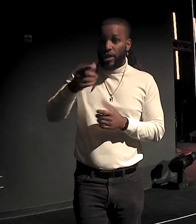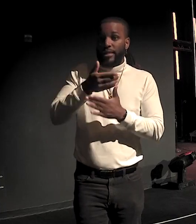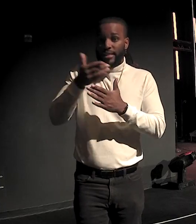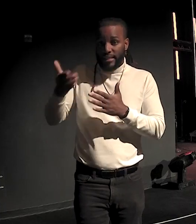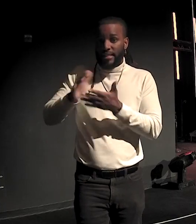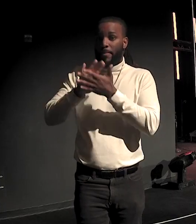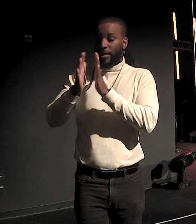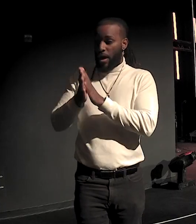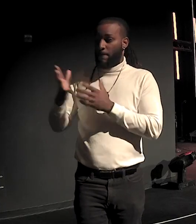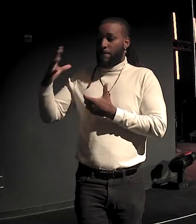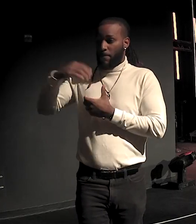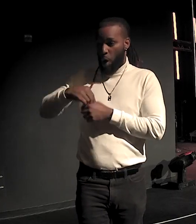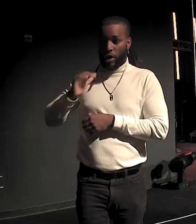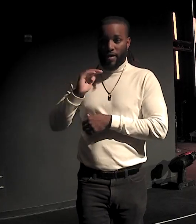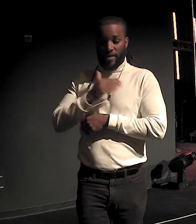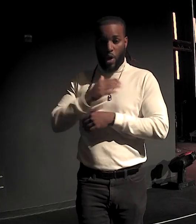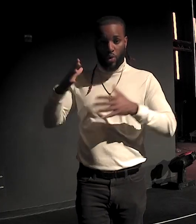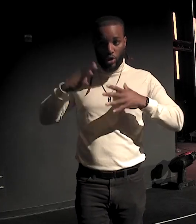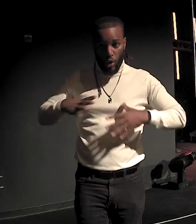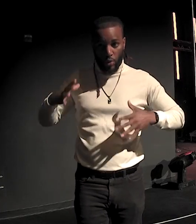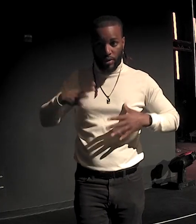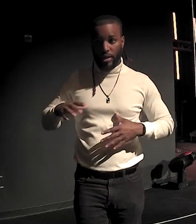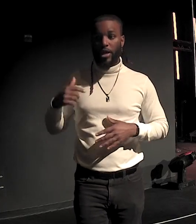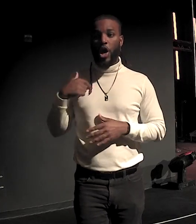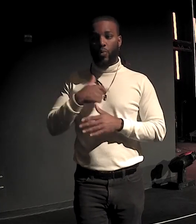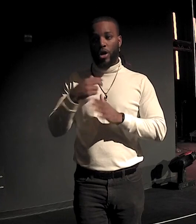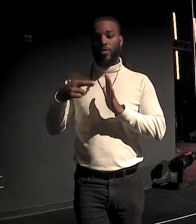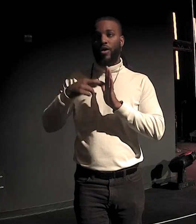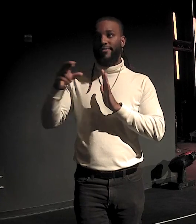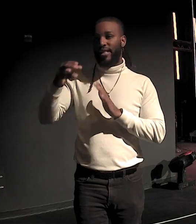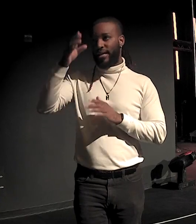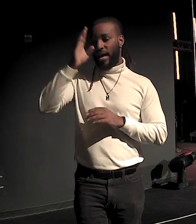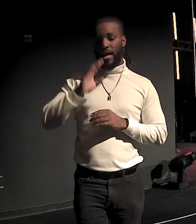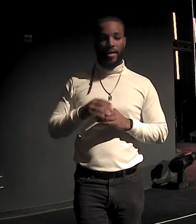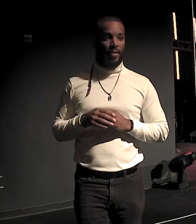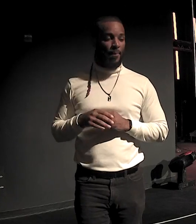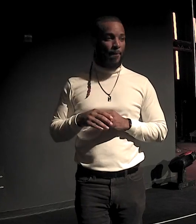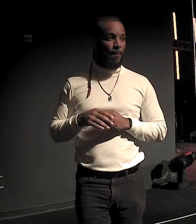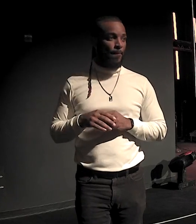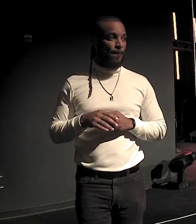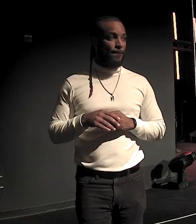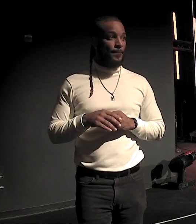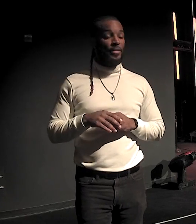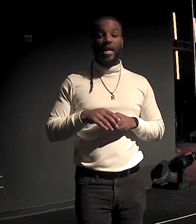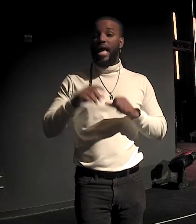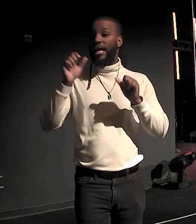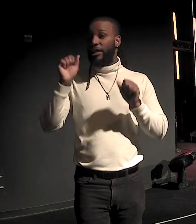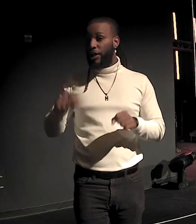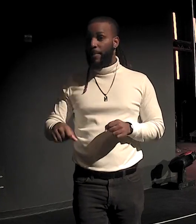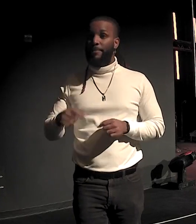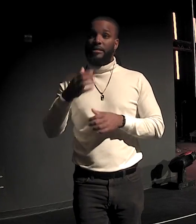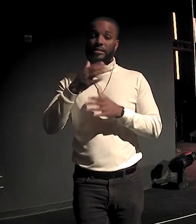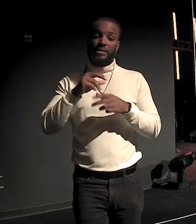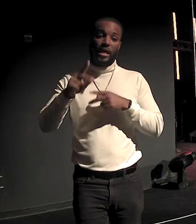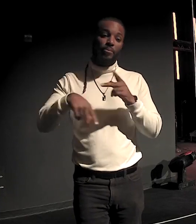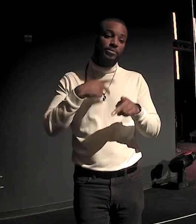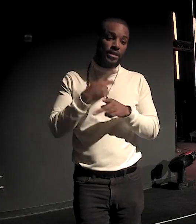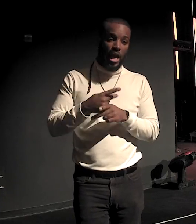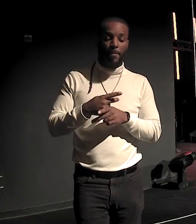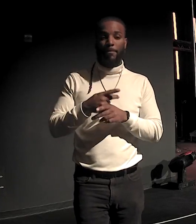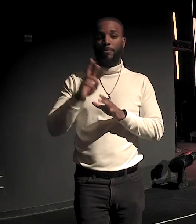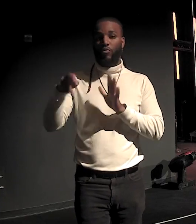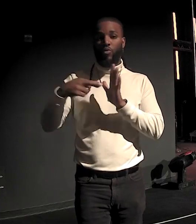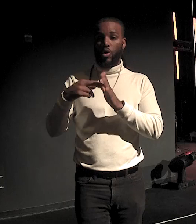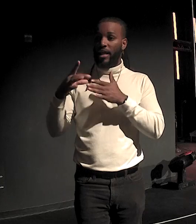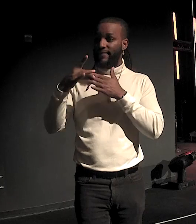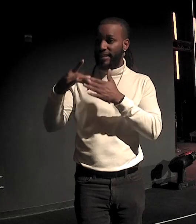become part of our clothing, and we reflect God even more for eternity to come. It could be some type of role of